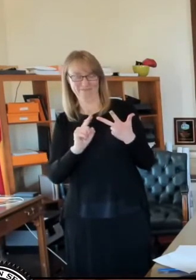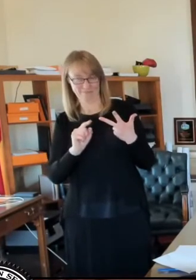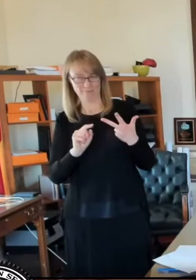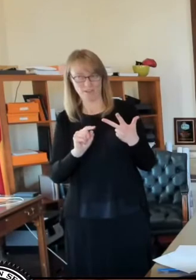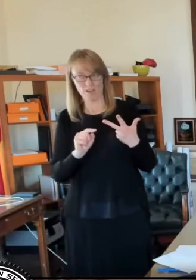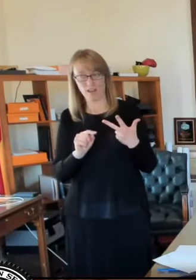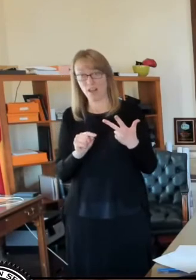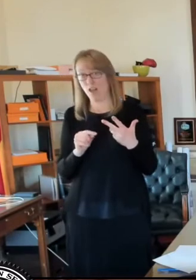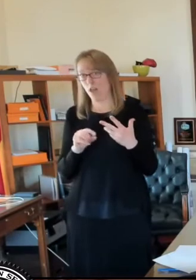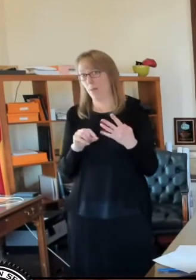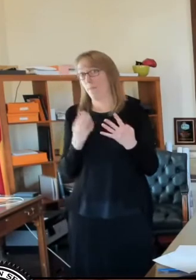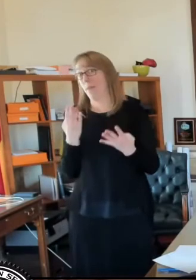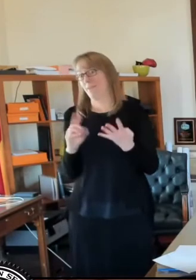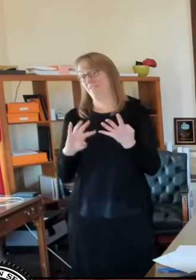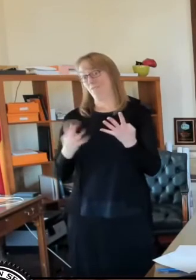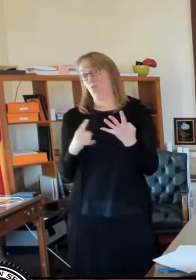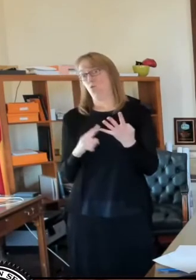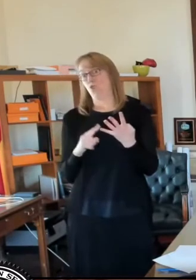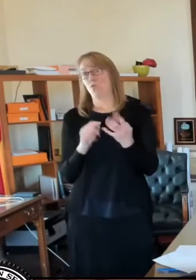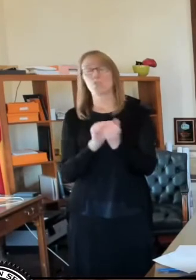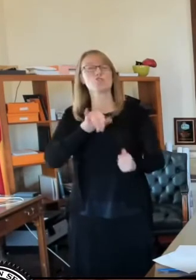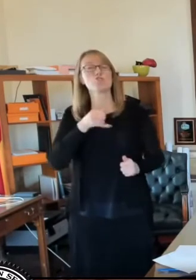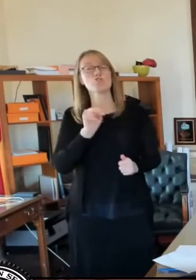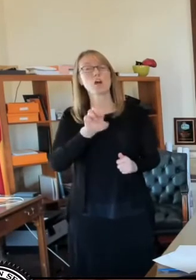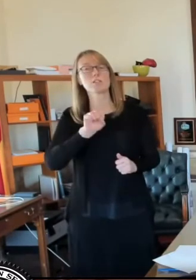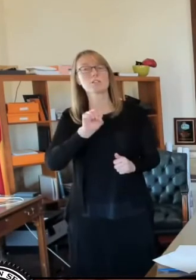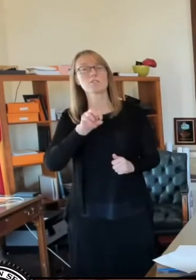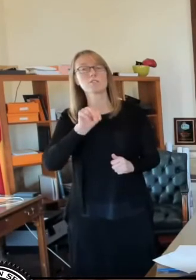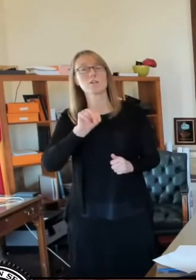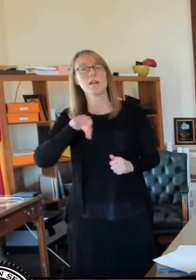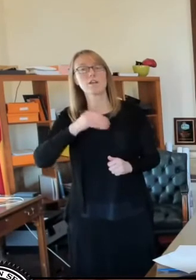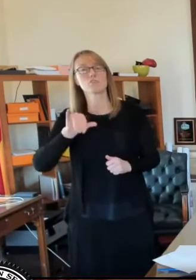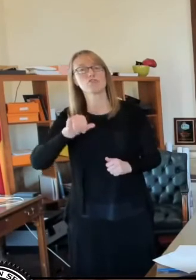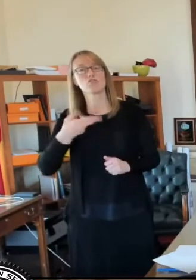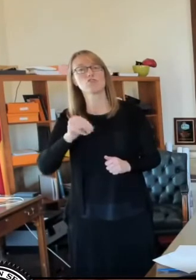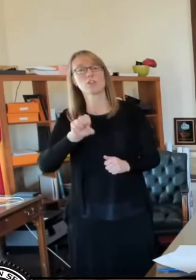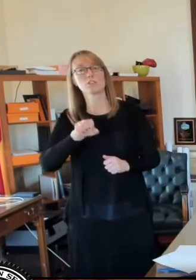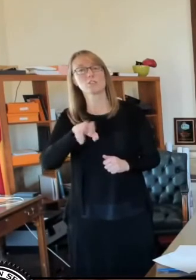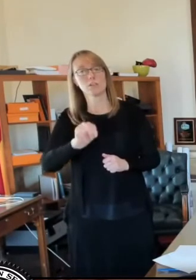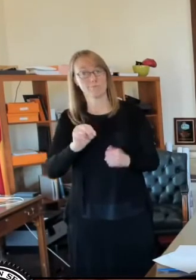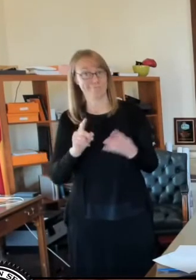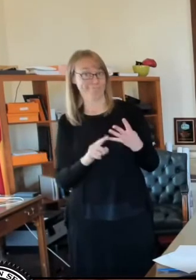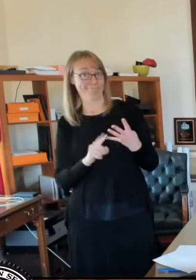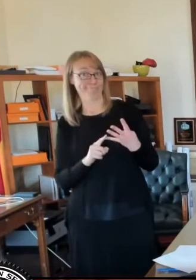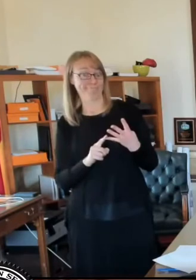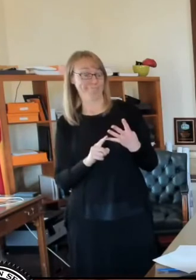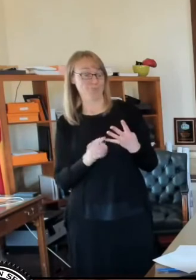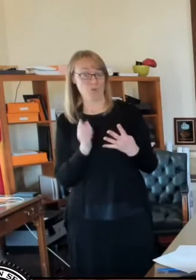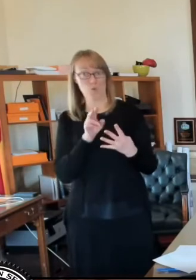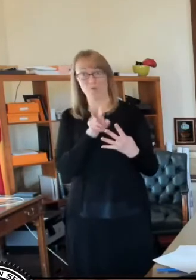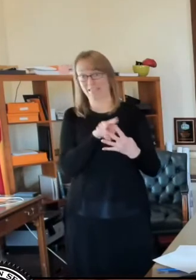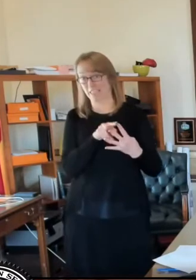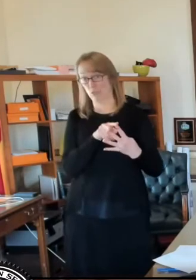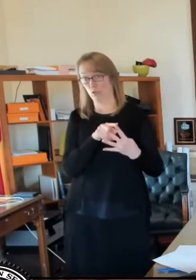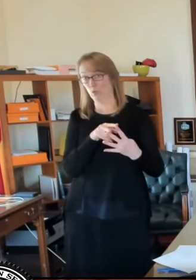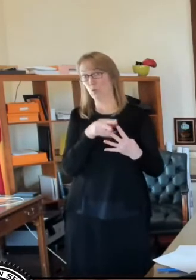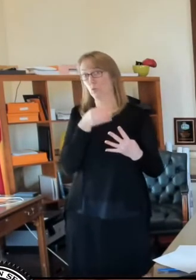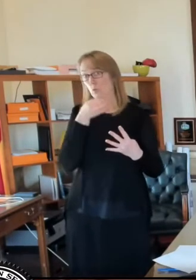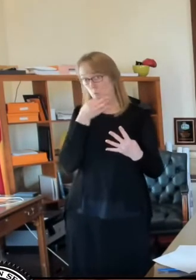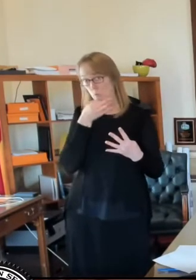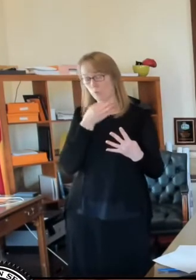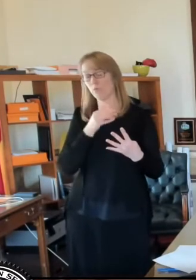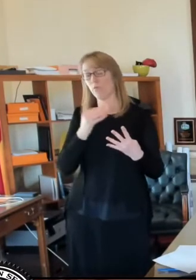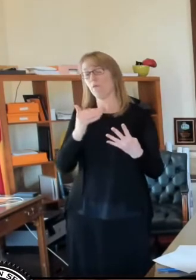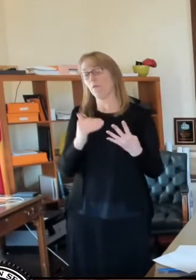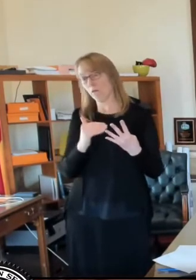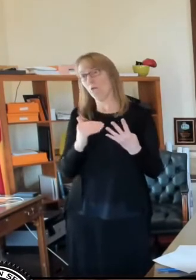vaccines that are possibilities. And so that's good news. But it's one thing to have the vaccine. It's the